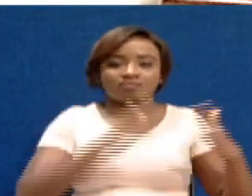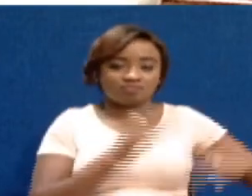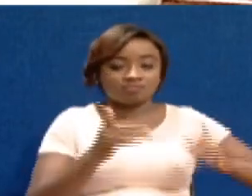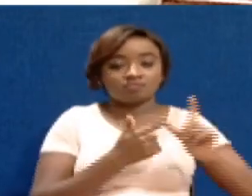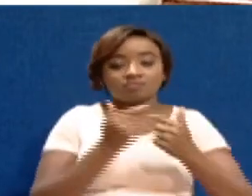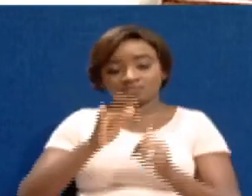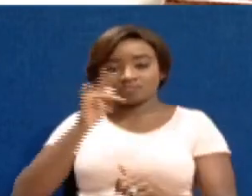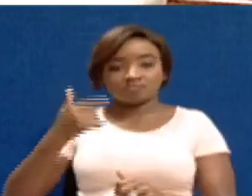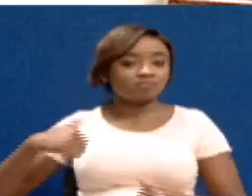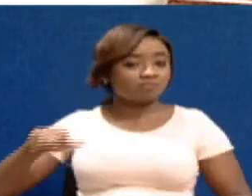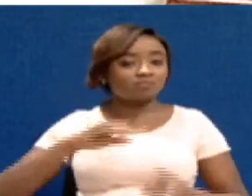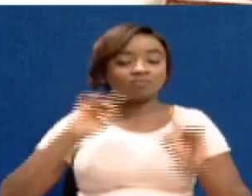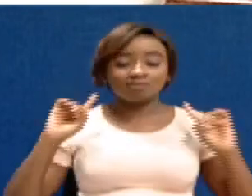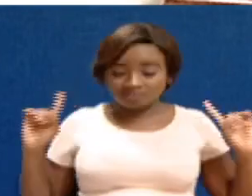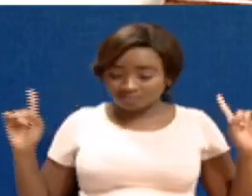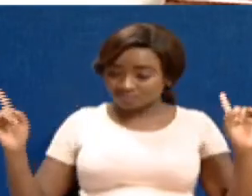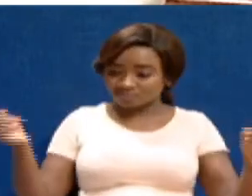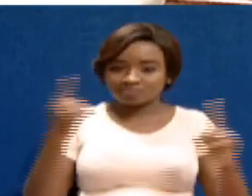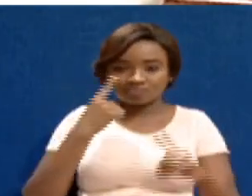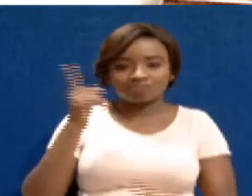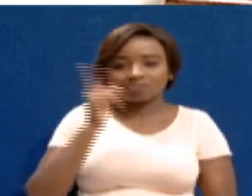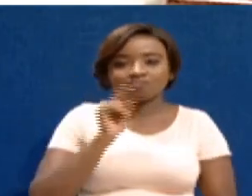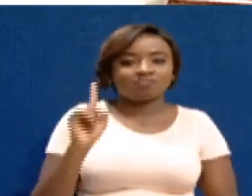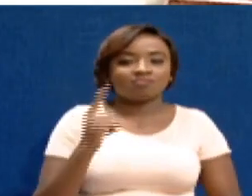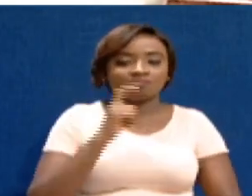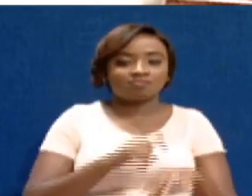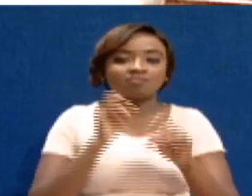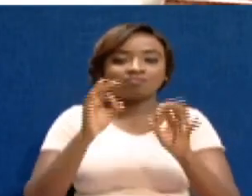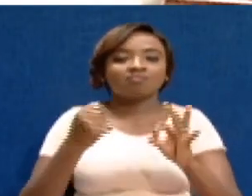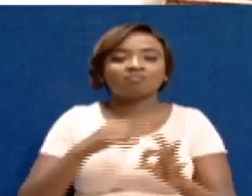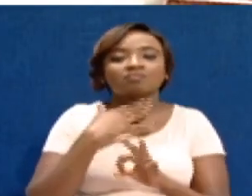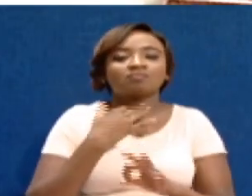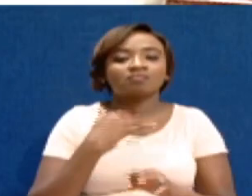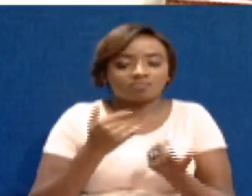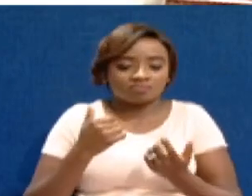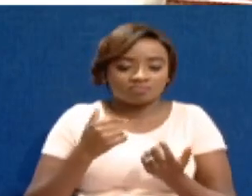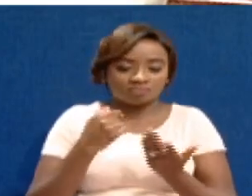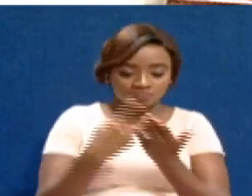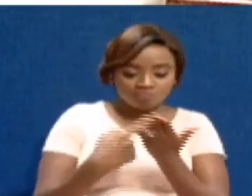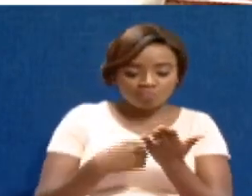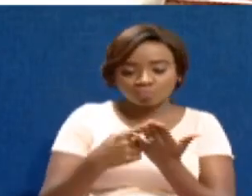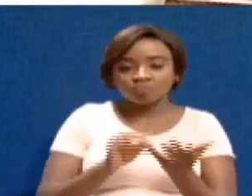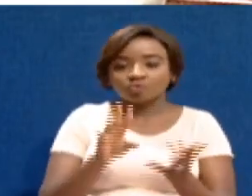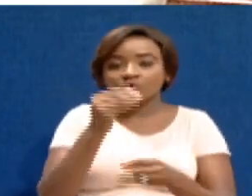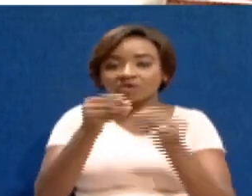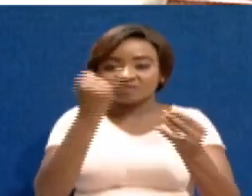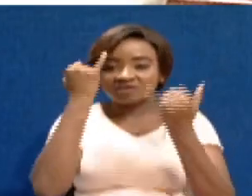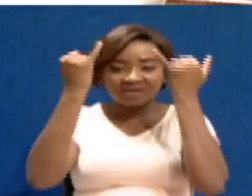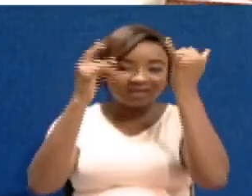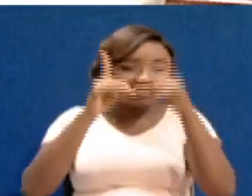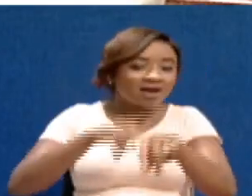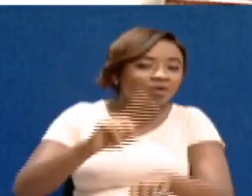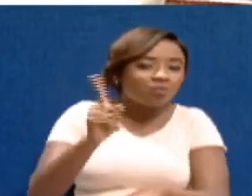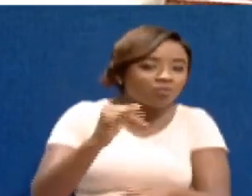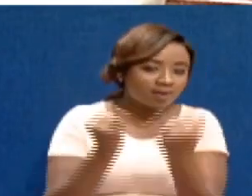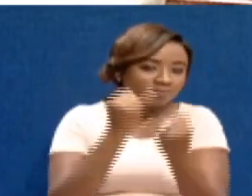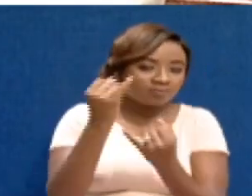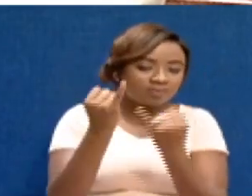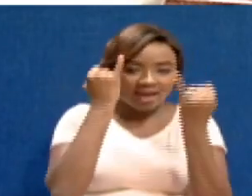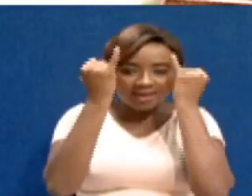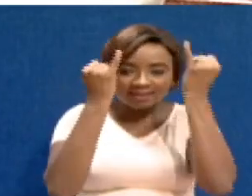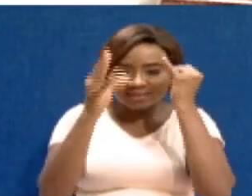of government, His Excellency the President and the Deputy President, bringing their nominees and the Right Honorable